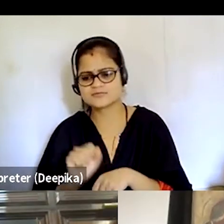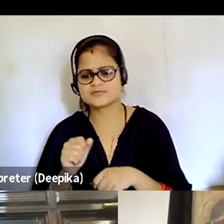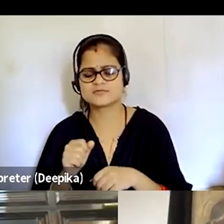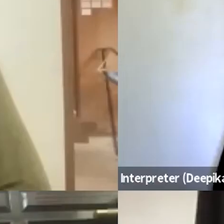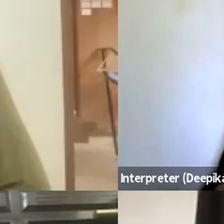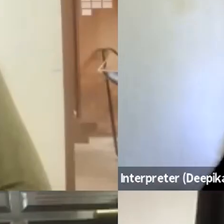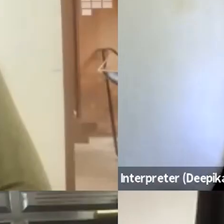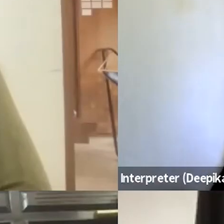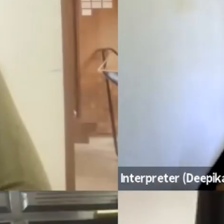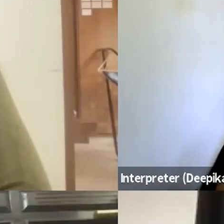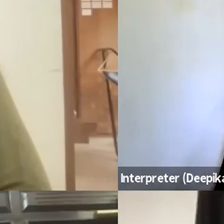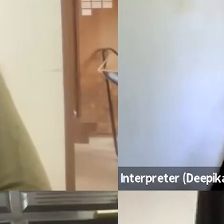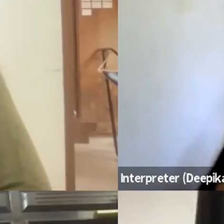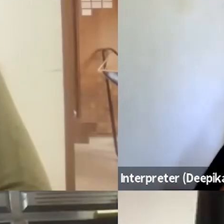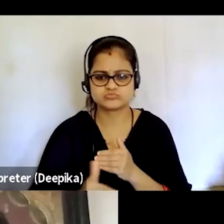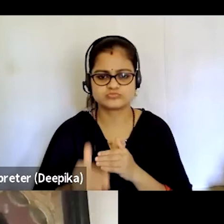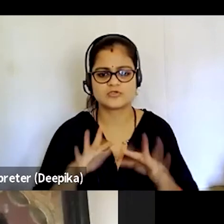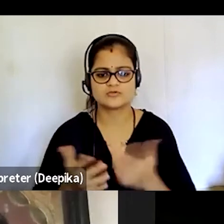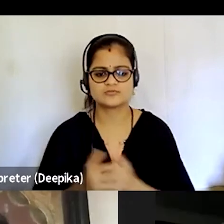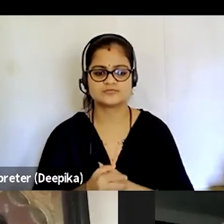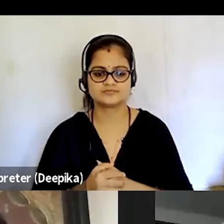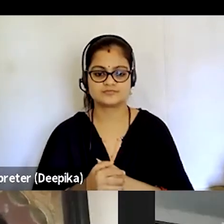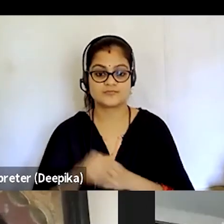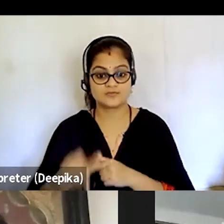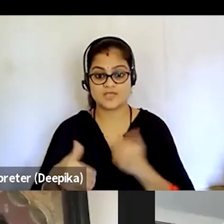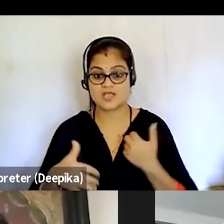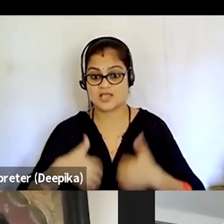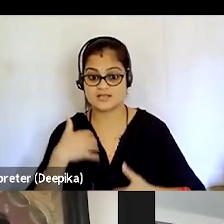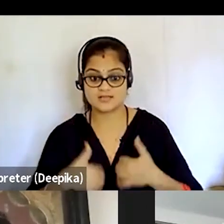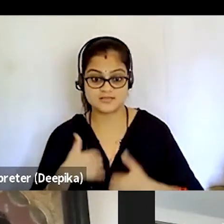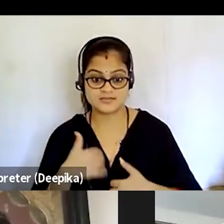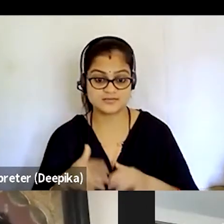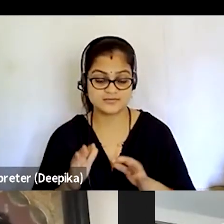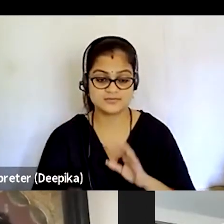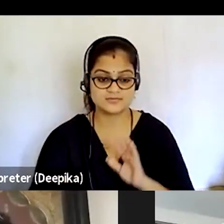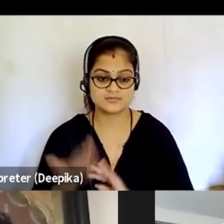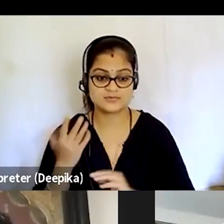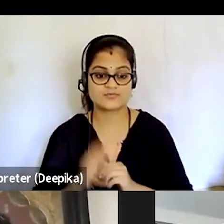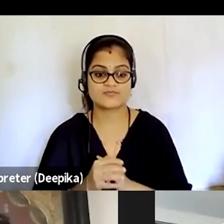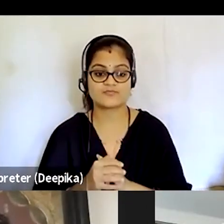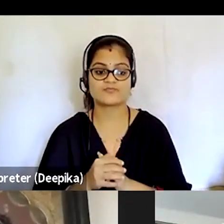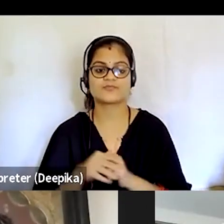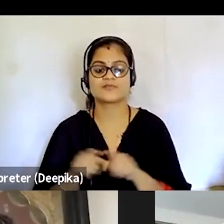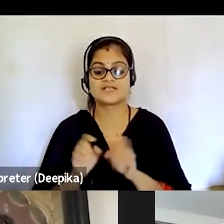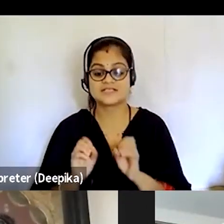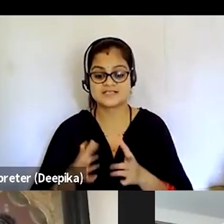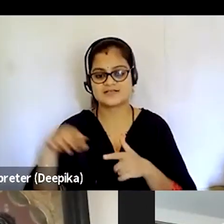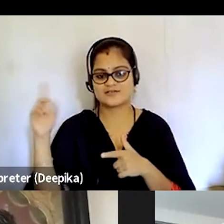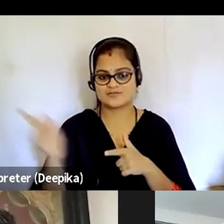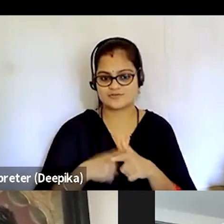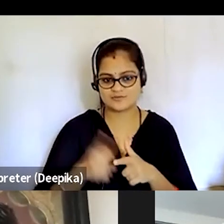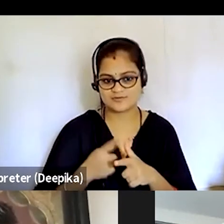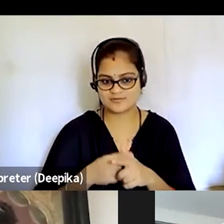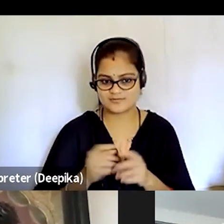That's an interesting one because it's literally something that started out as a joke. I was